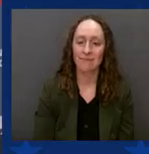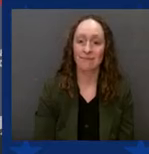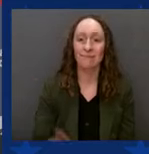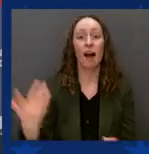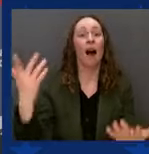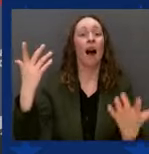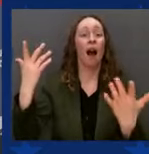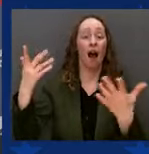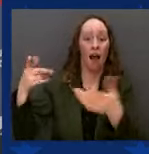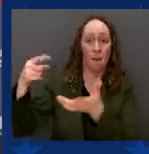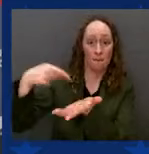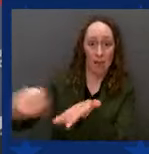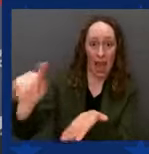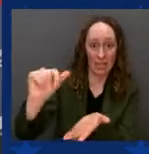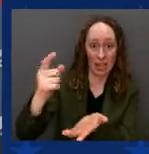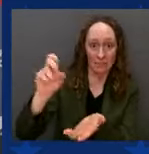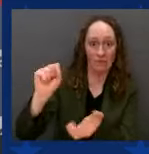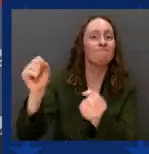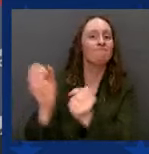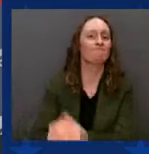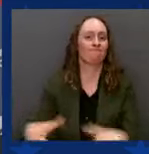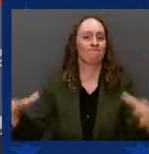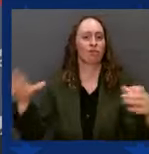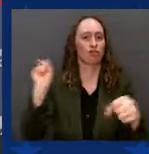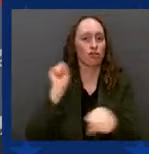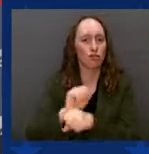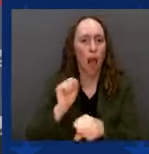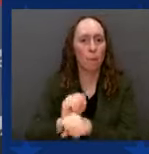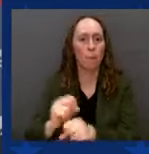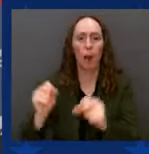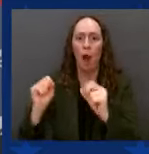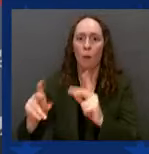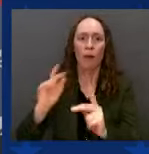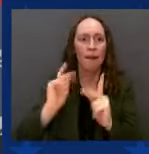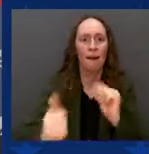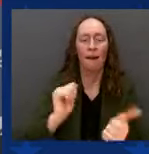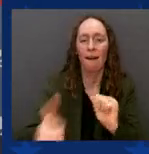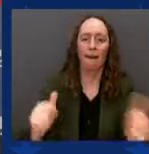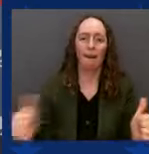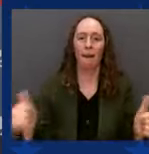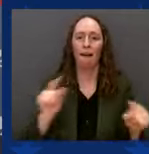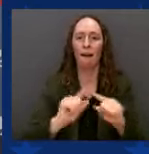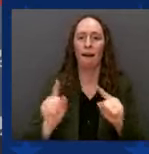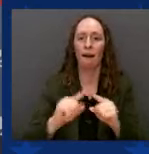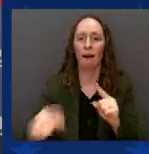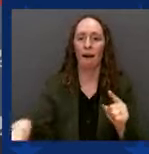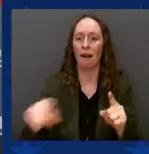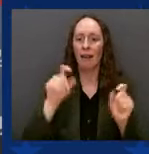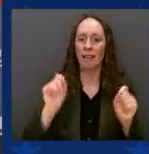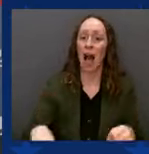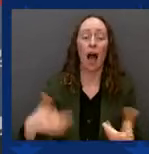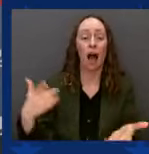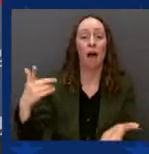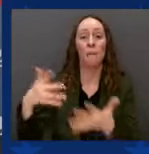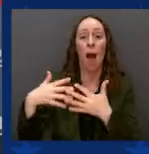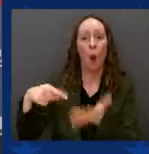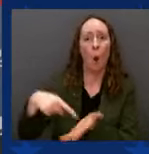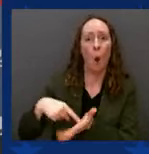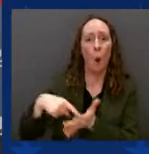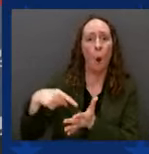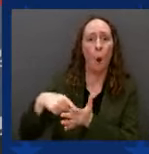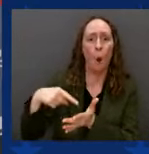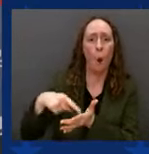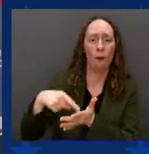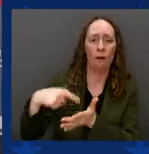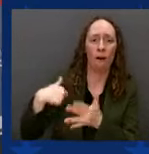That paid for everything and still allowed me to reduce the deficit. Just begin to pay your fair share. That's why I'm